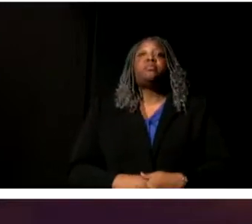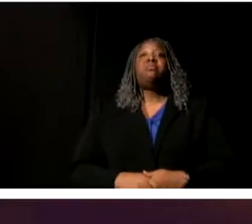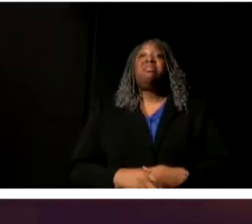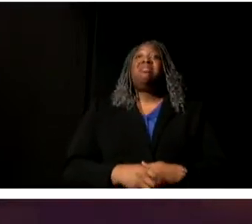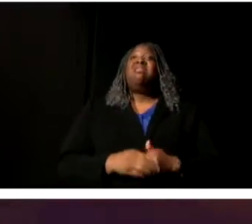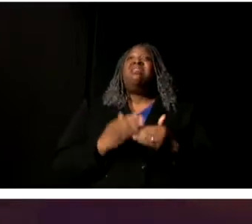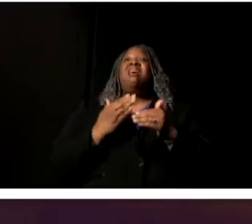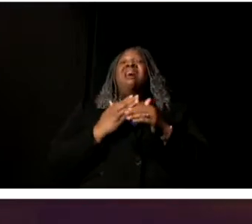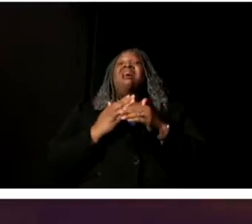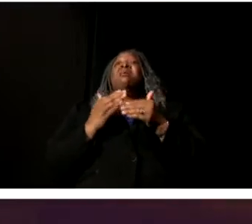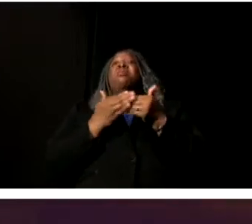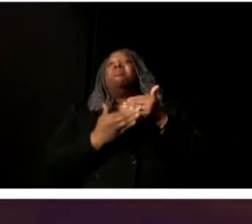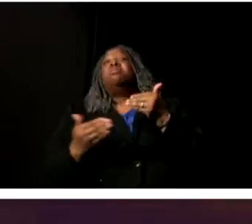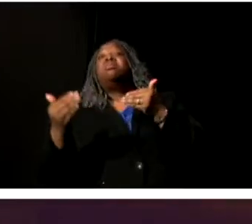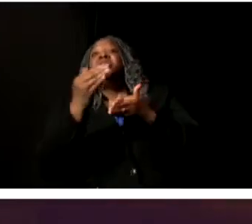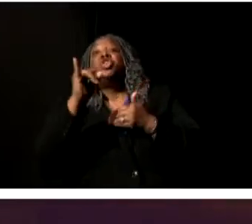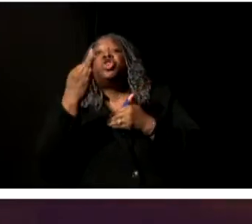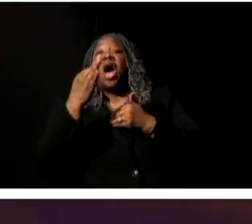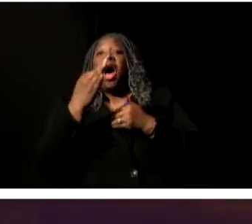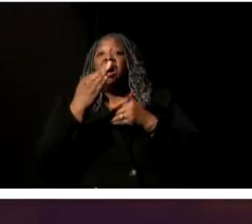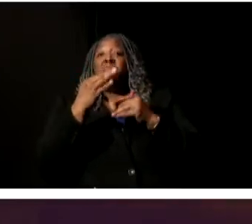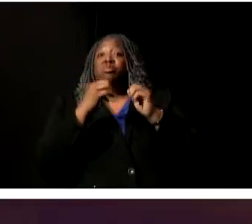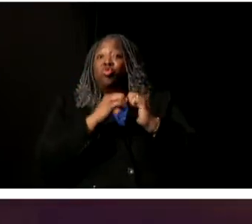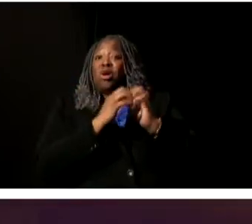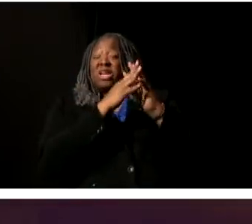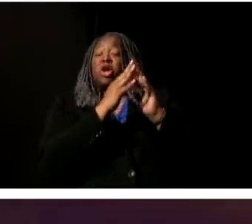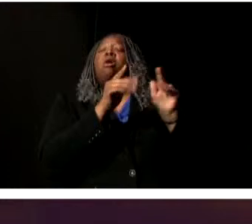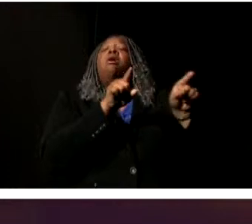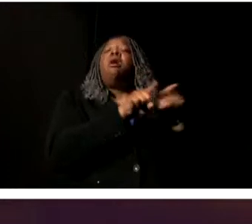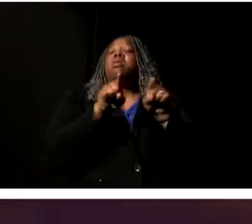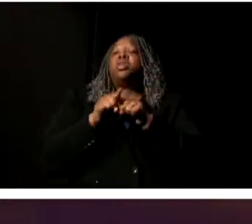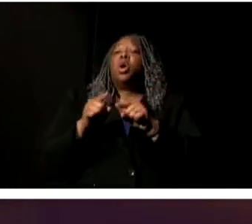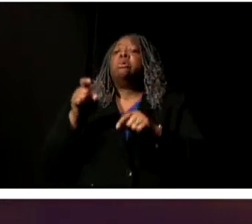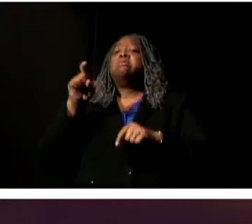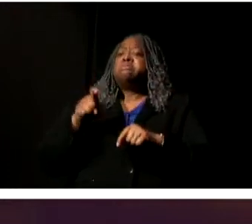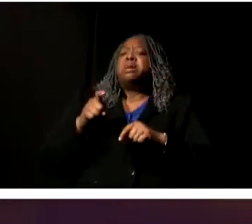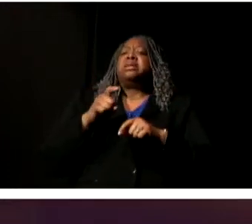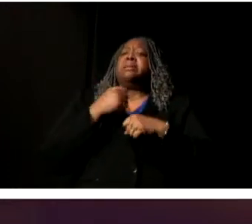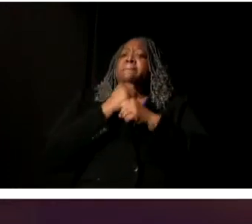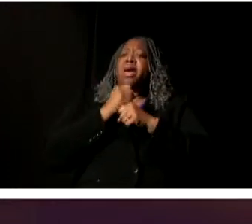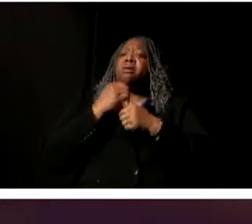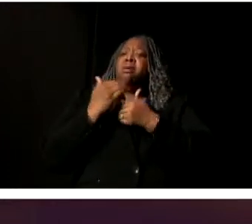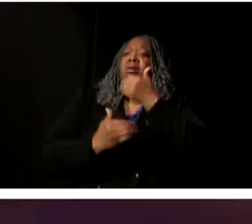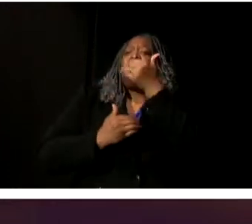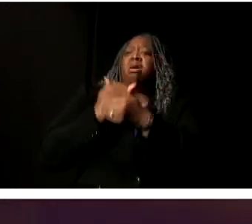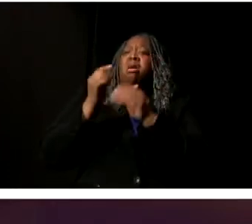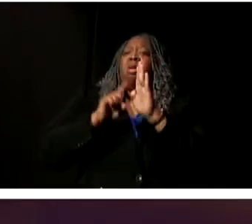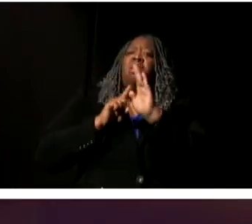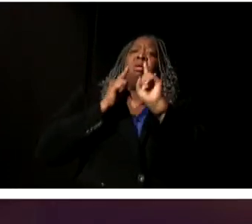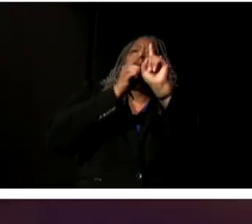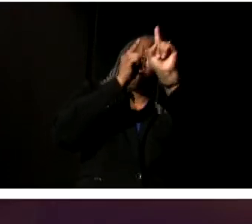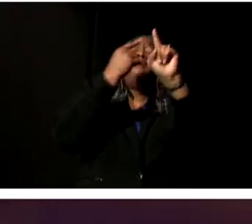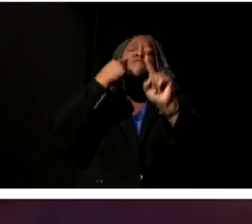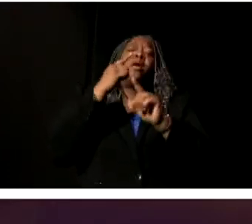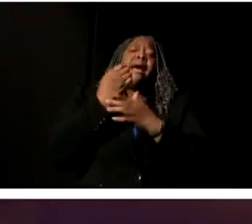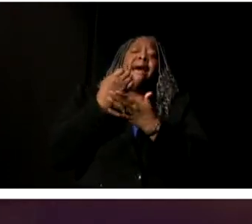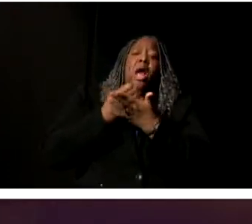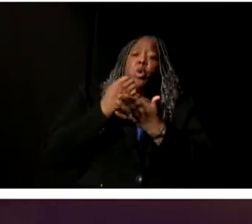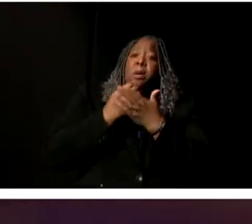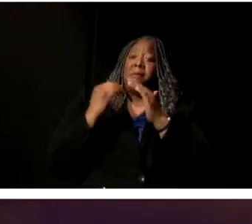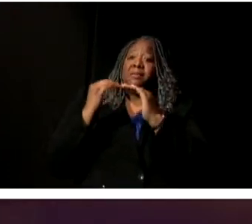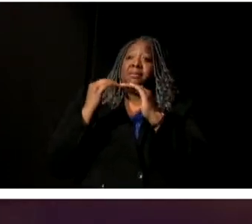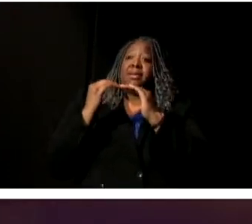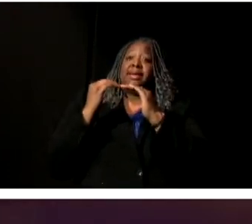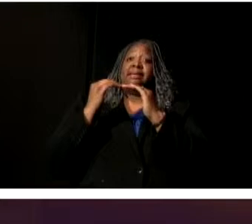Beyond job creation, we understand that we also have to continue to make strides towards equitable economics. We